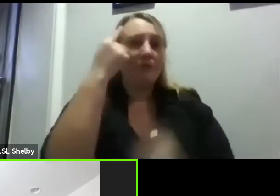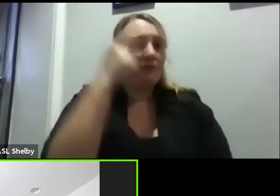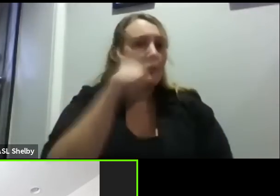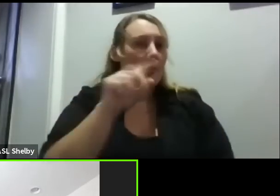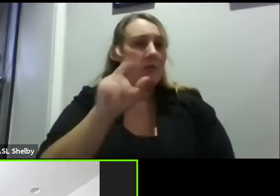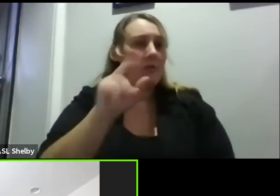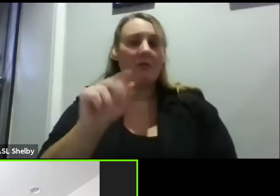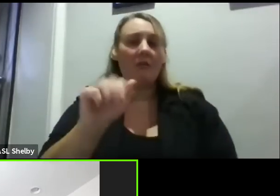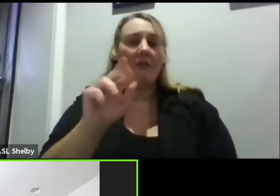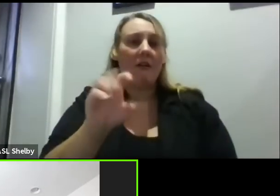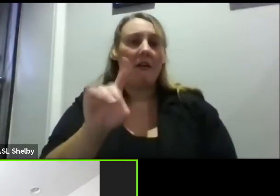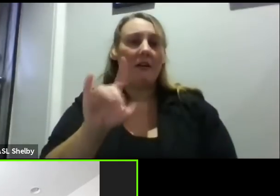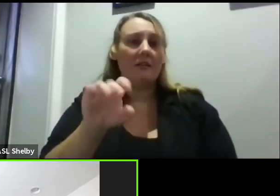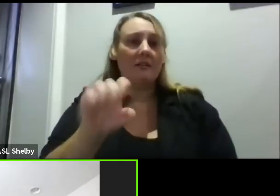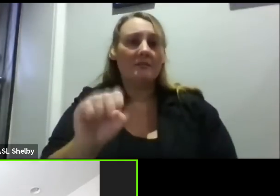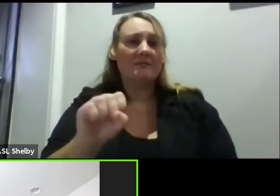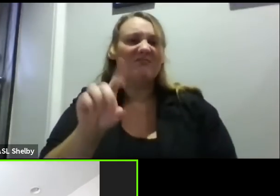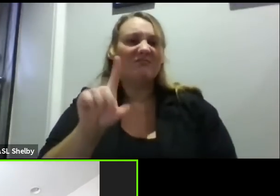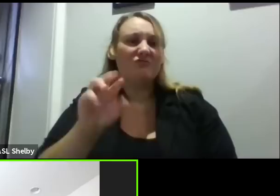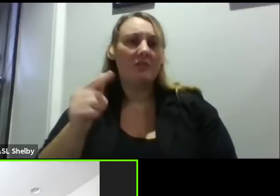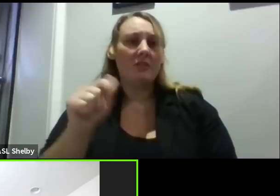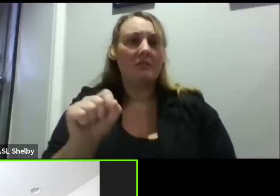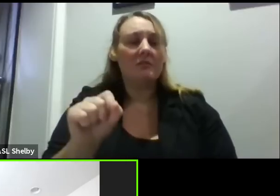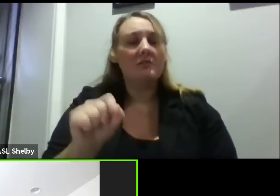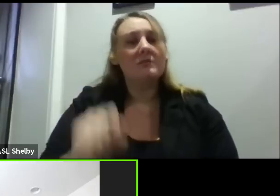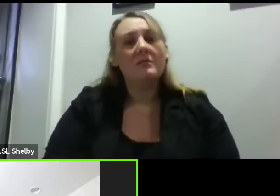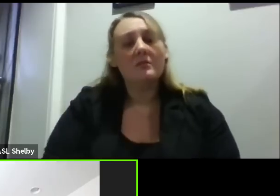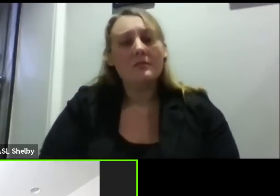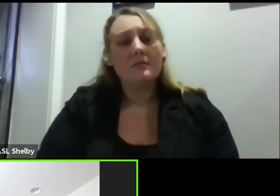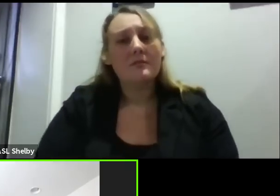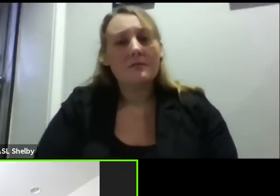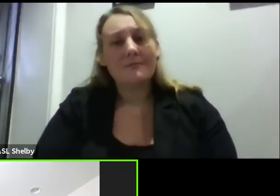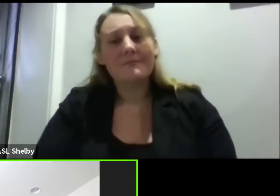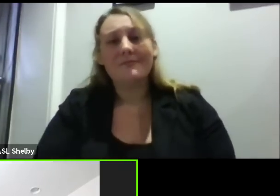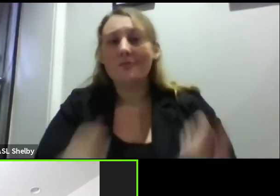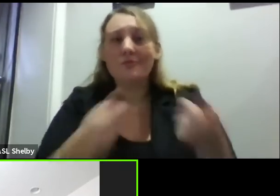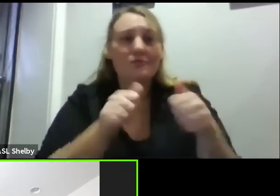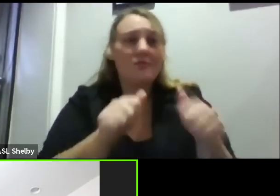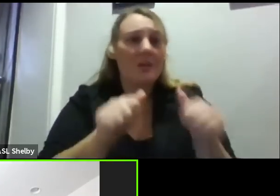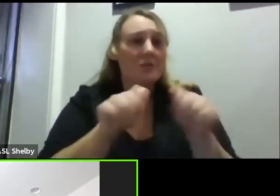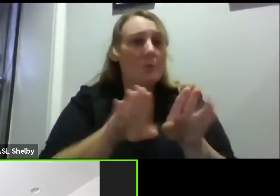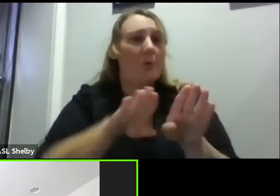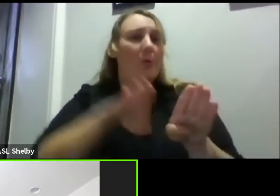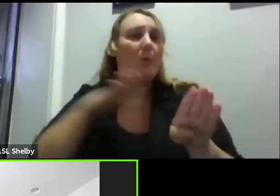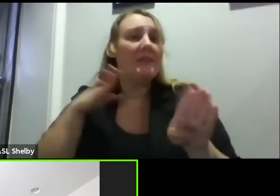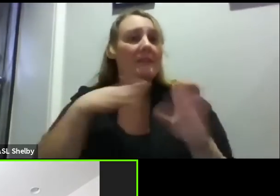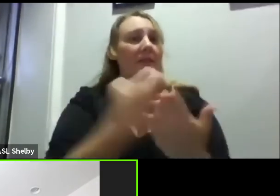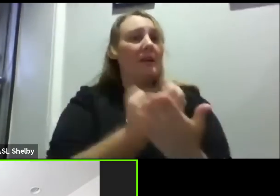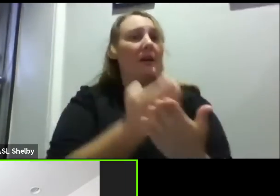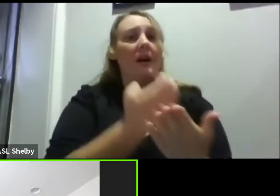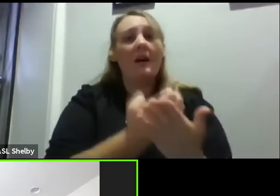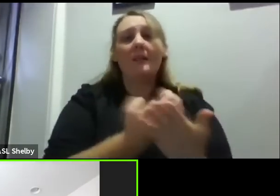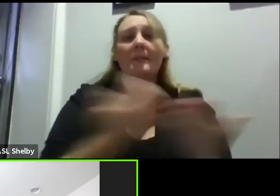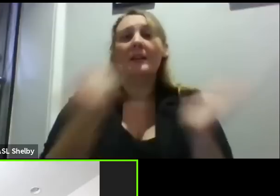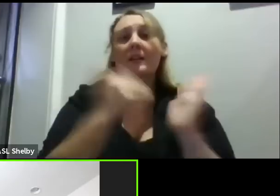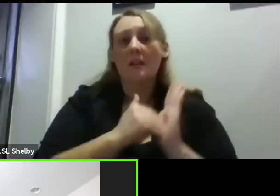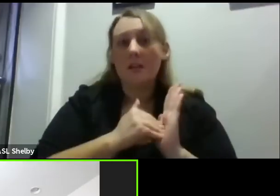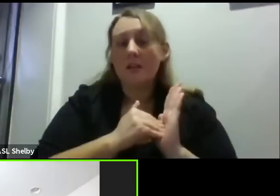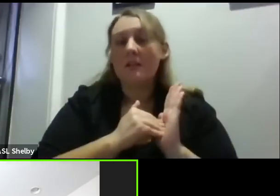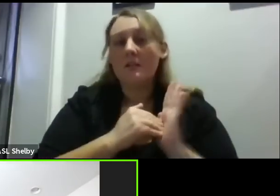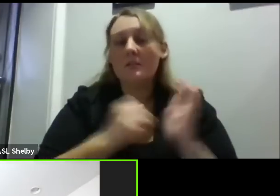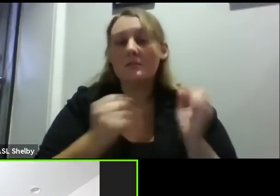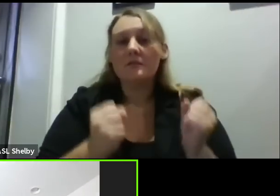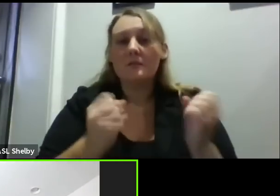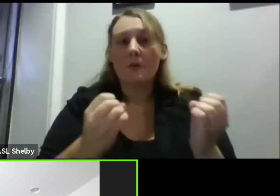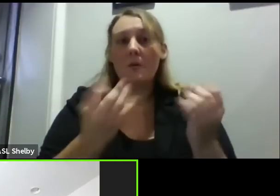because in the vein of trying to open back up the city and trying to open back up the economy. And so I want us to be able to